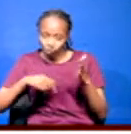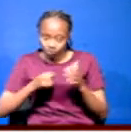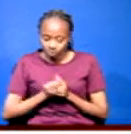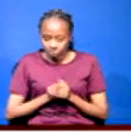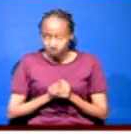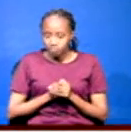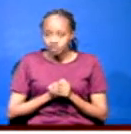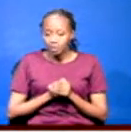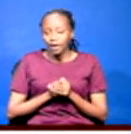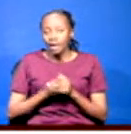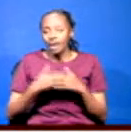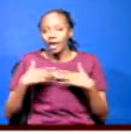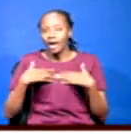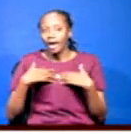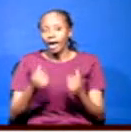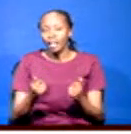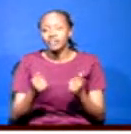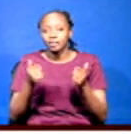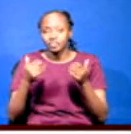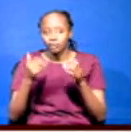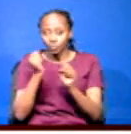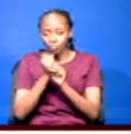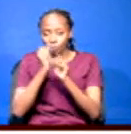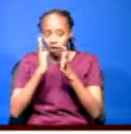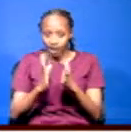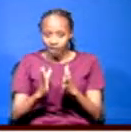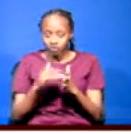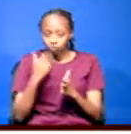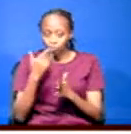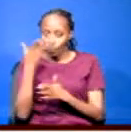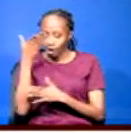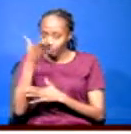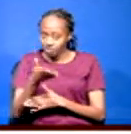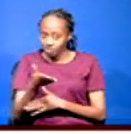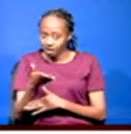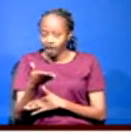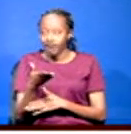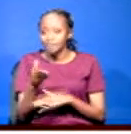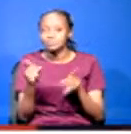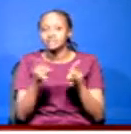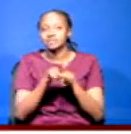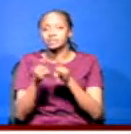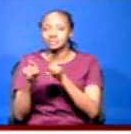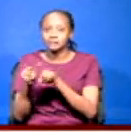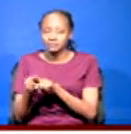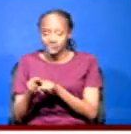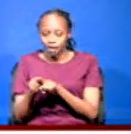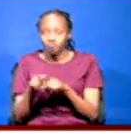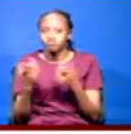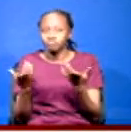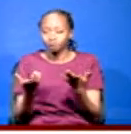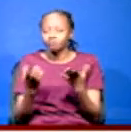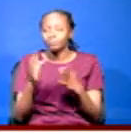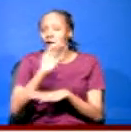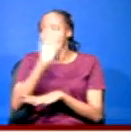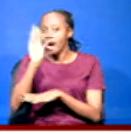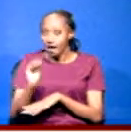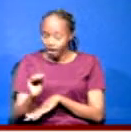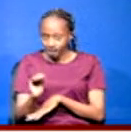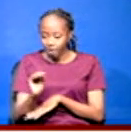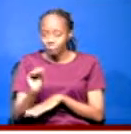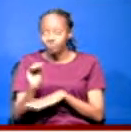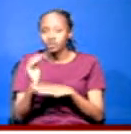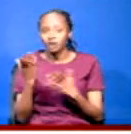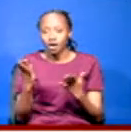health personnel are likely to be available, and as such, the shortfall on our continent will rise